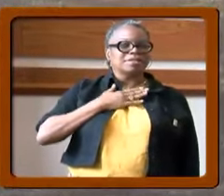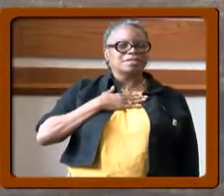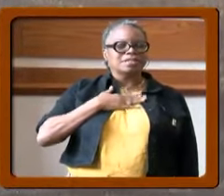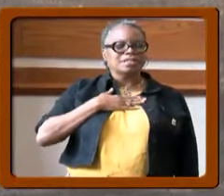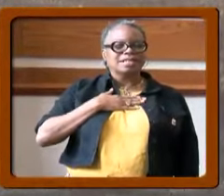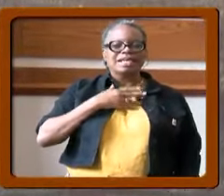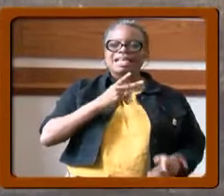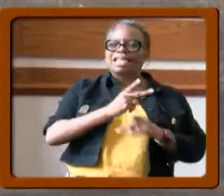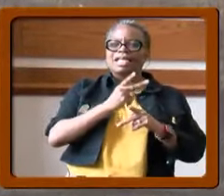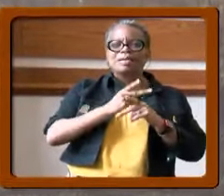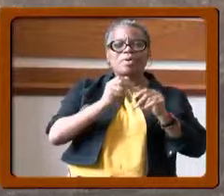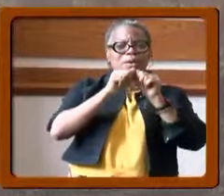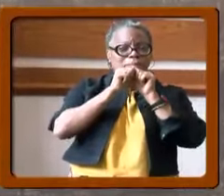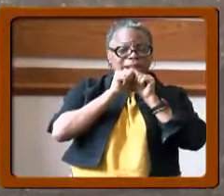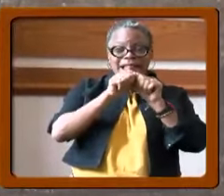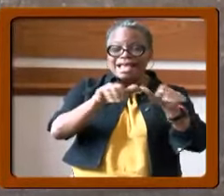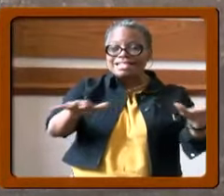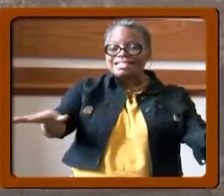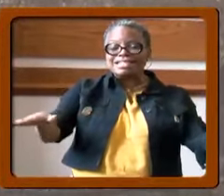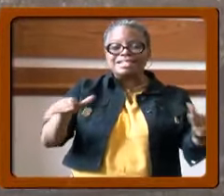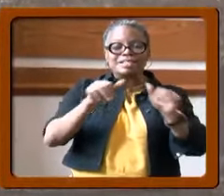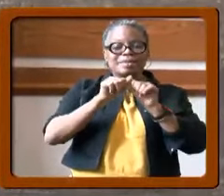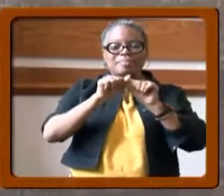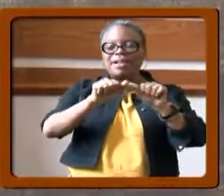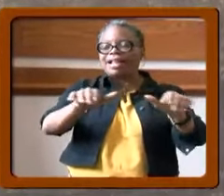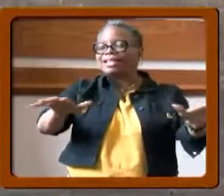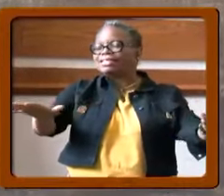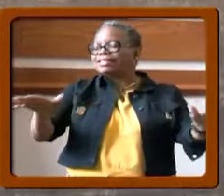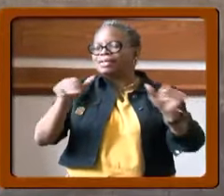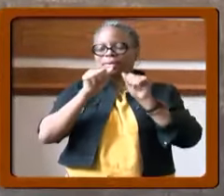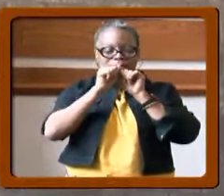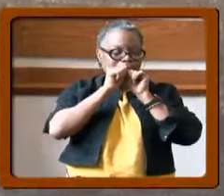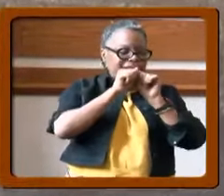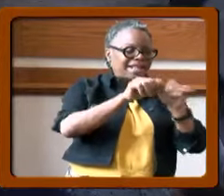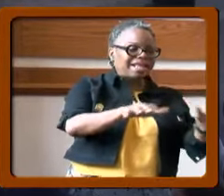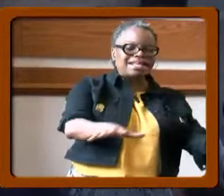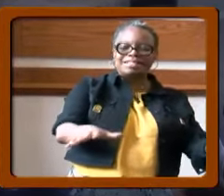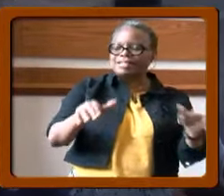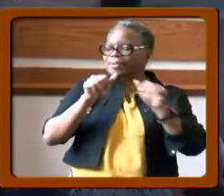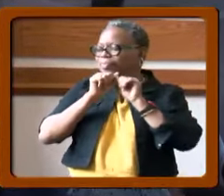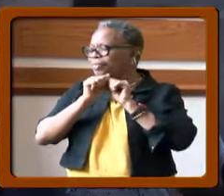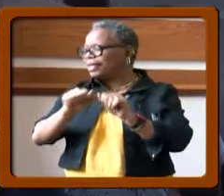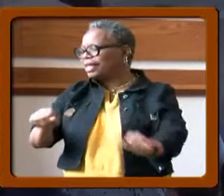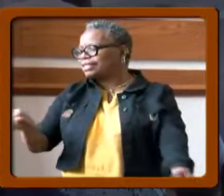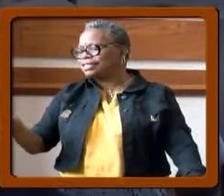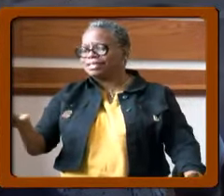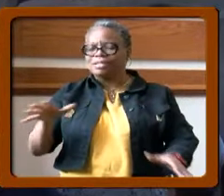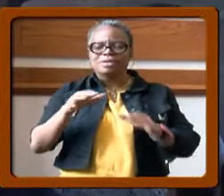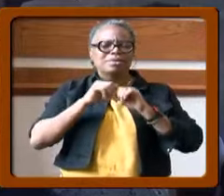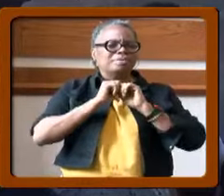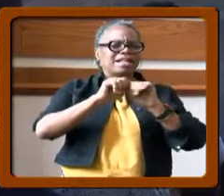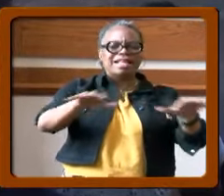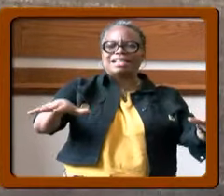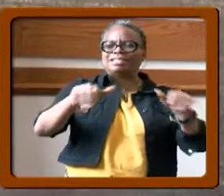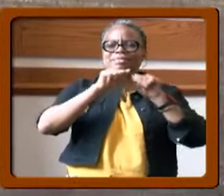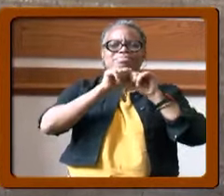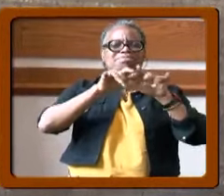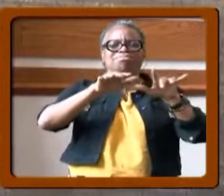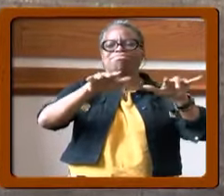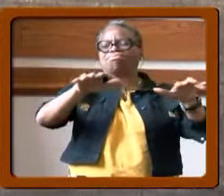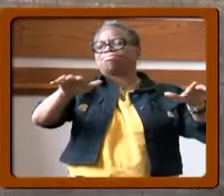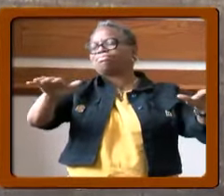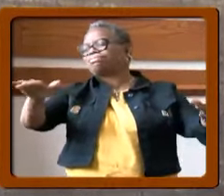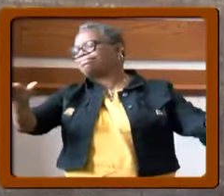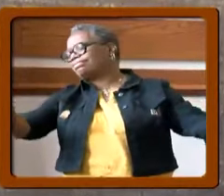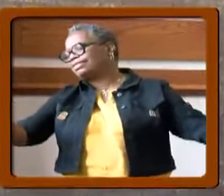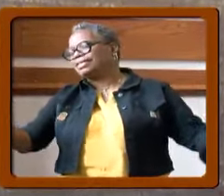Keeps on blessing me. Over and over and over and over and over and over and over and over.